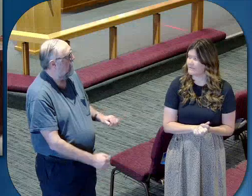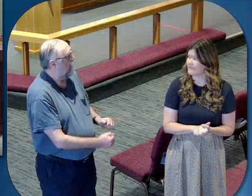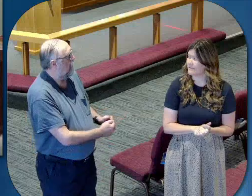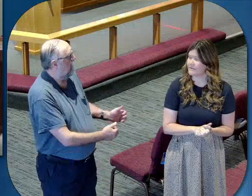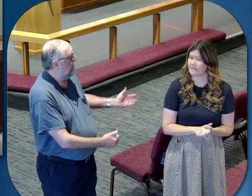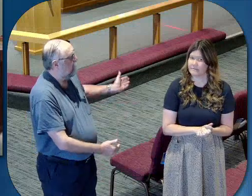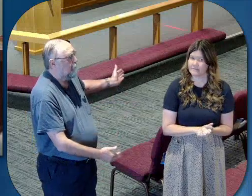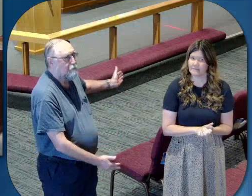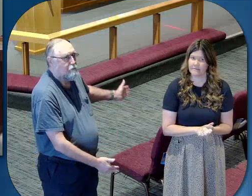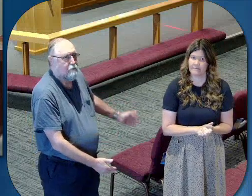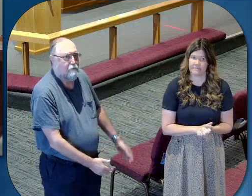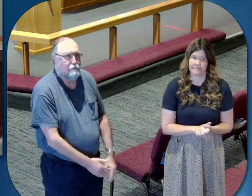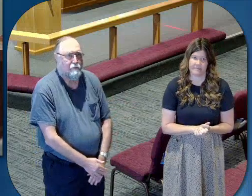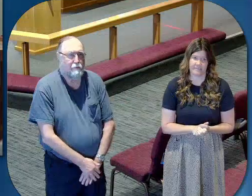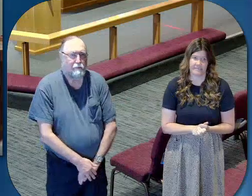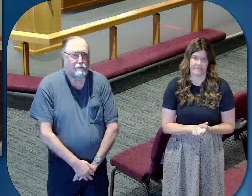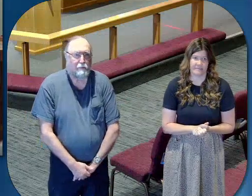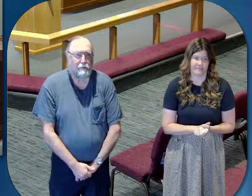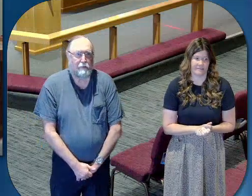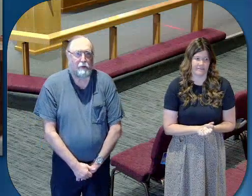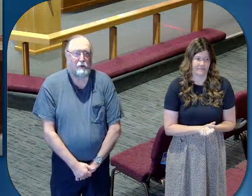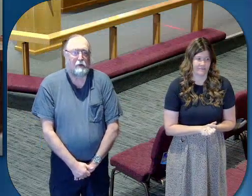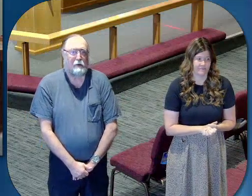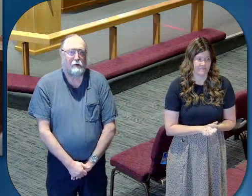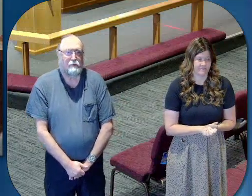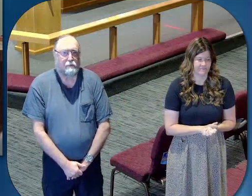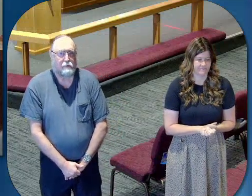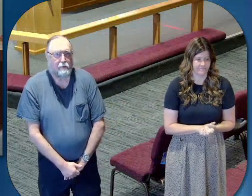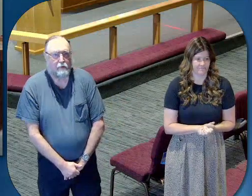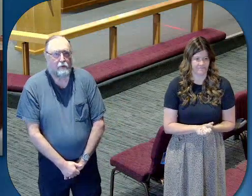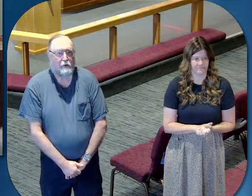and also with you.